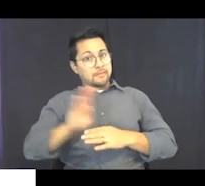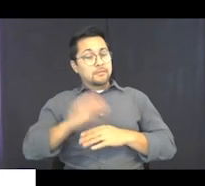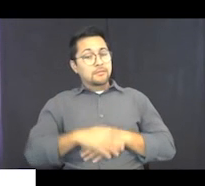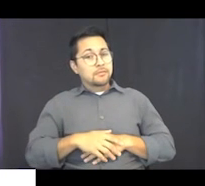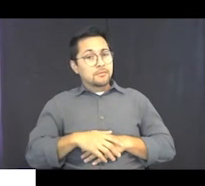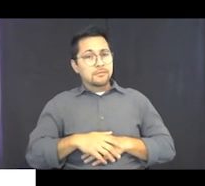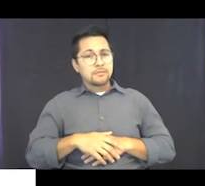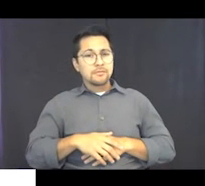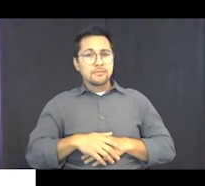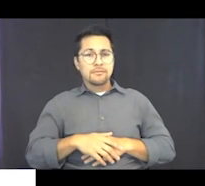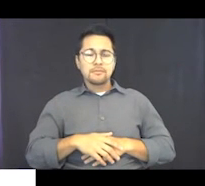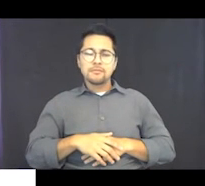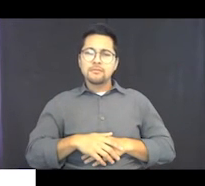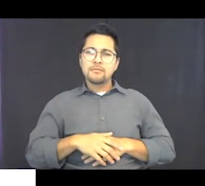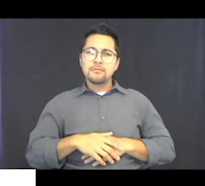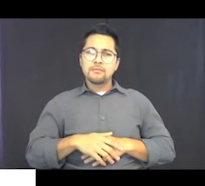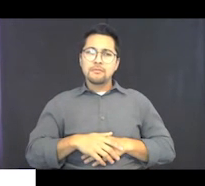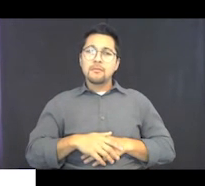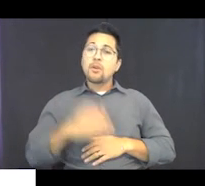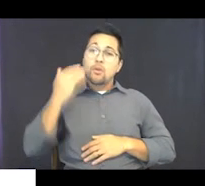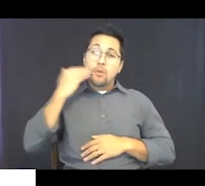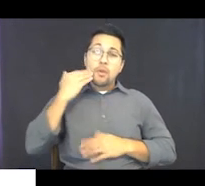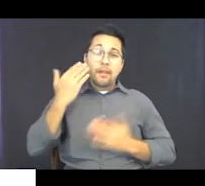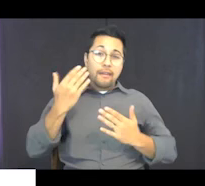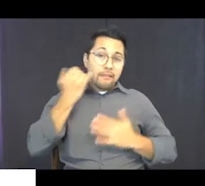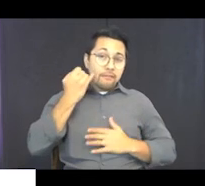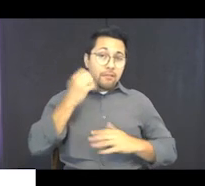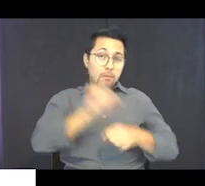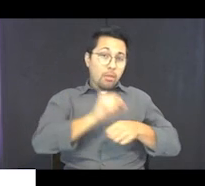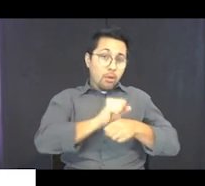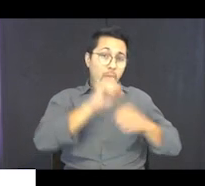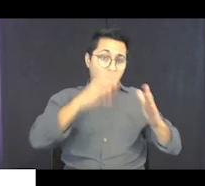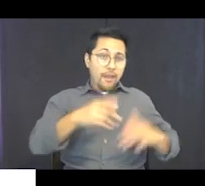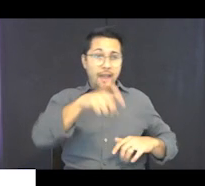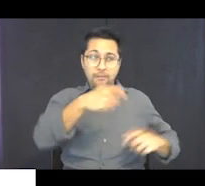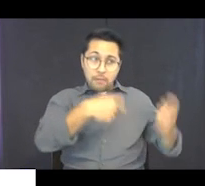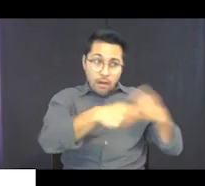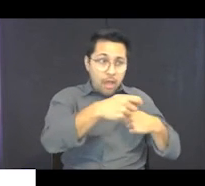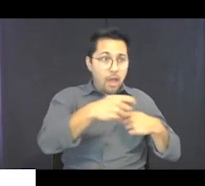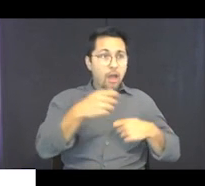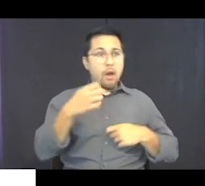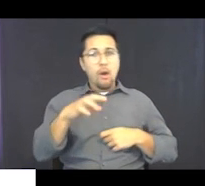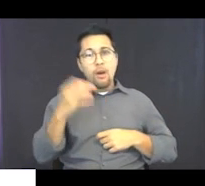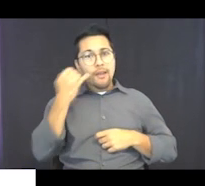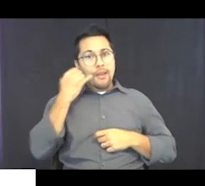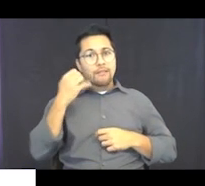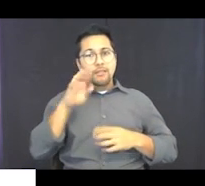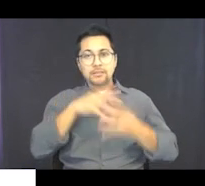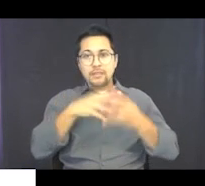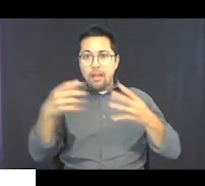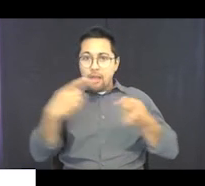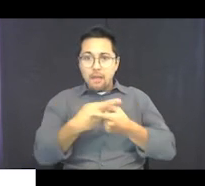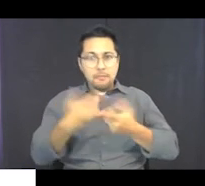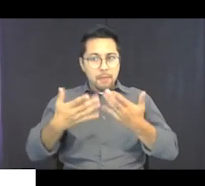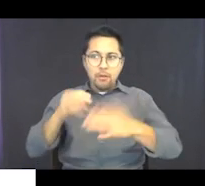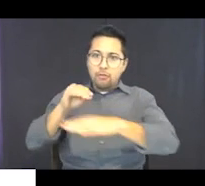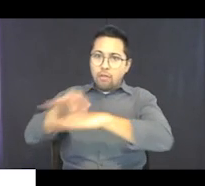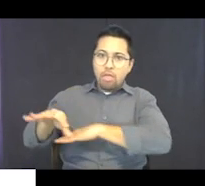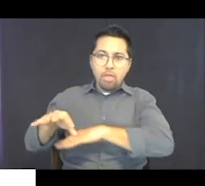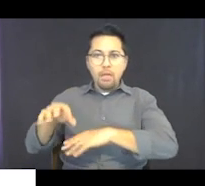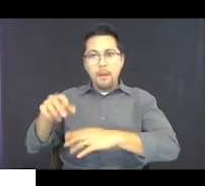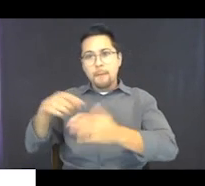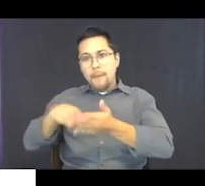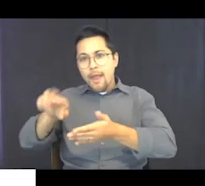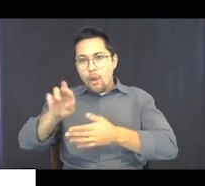if an employee may need to be replaced, or how a scheduling issue might affect payroll, or if money needs